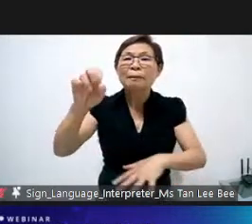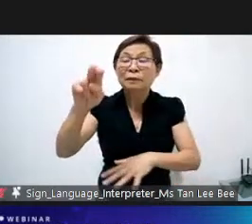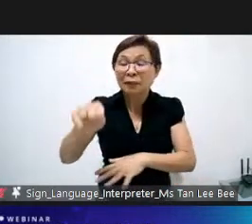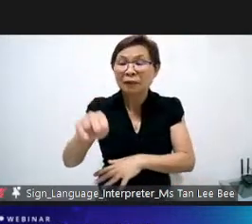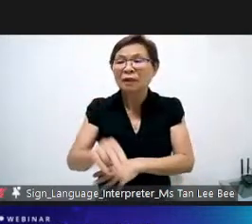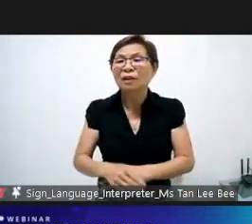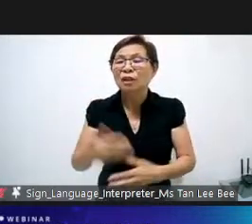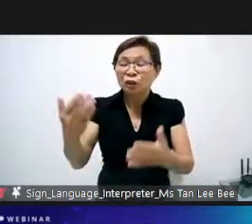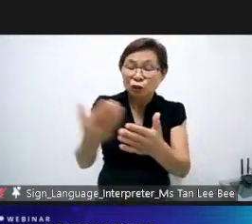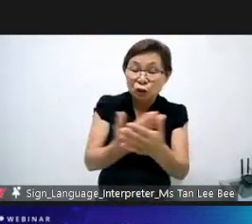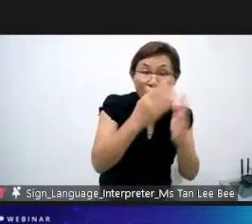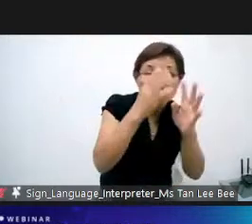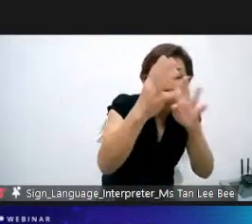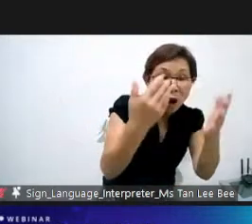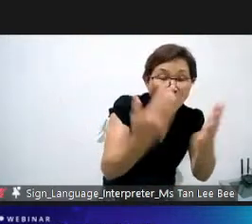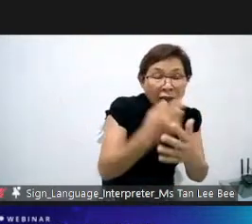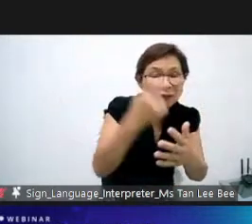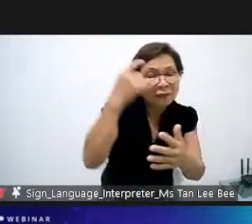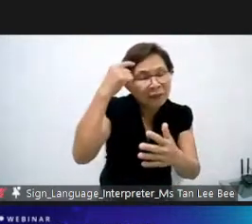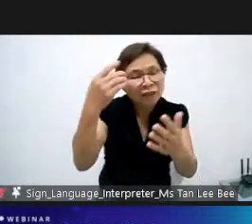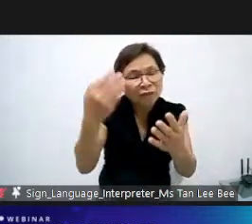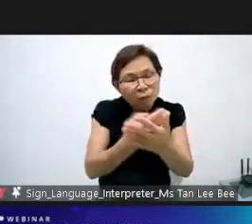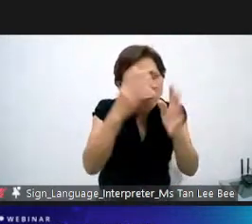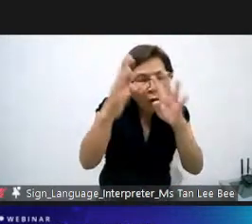can always think about